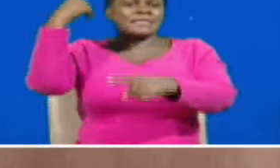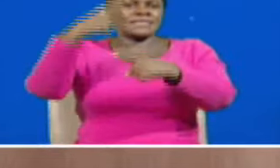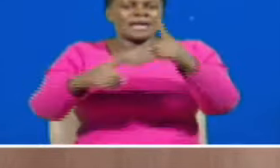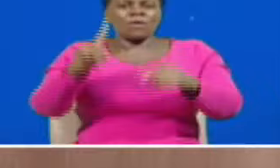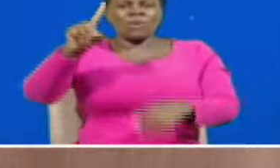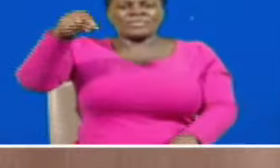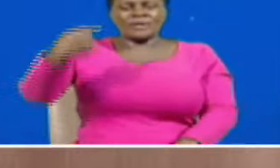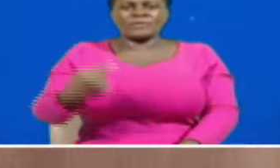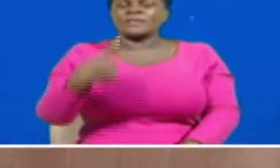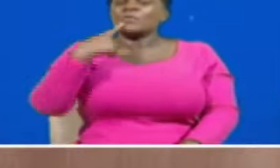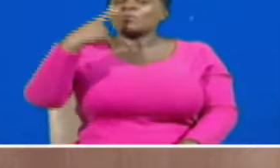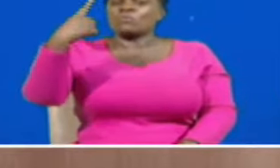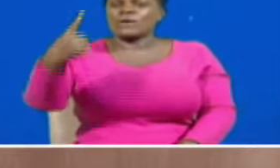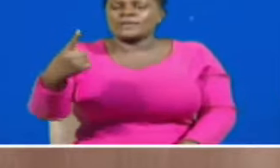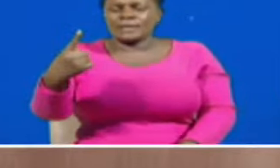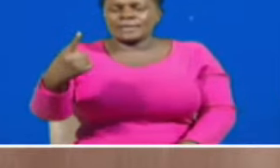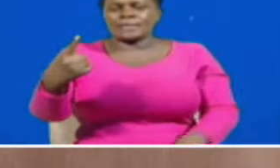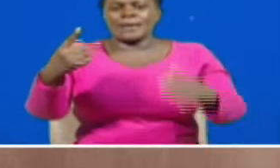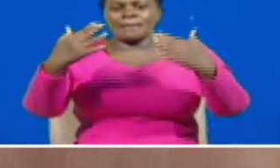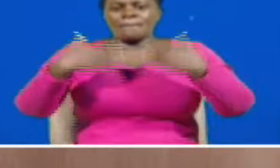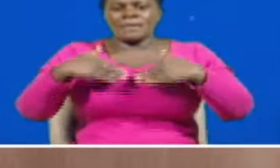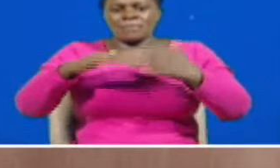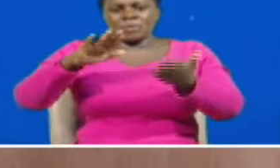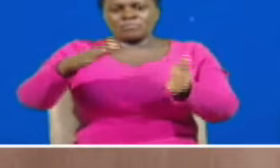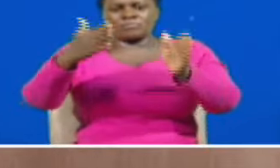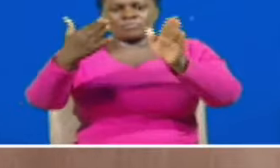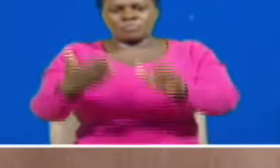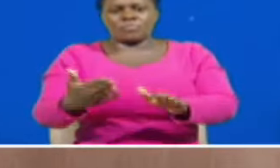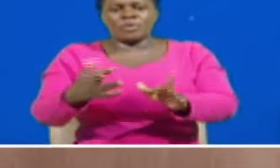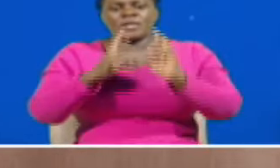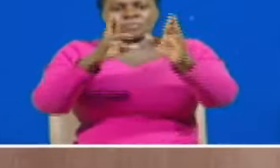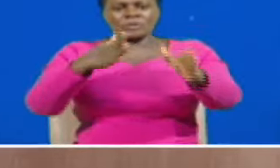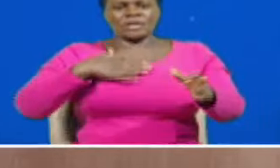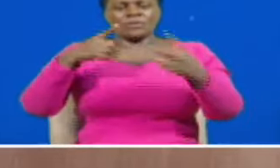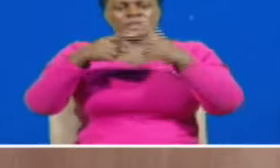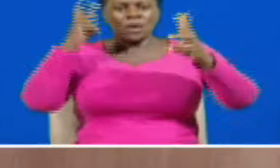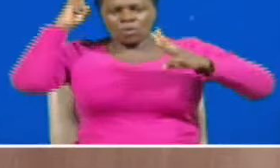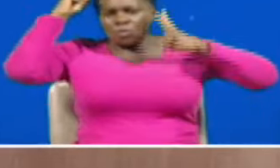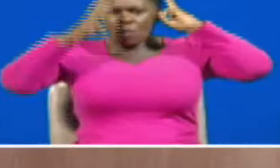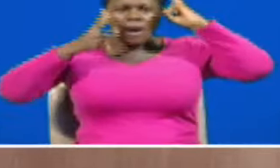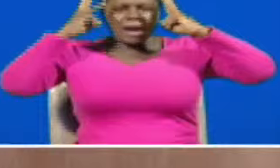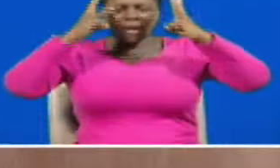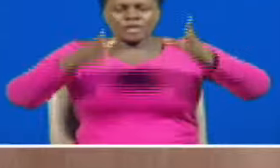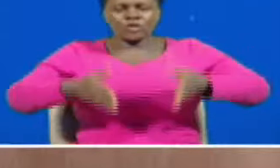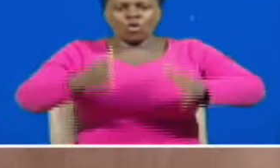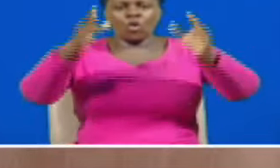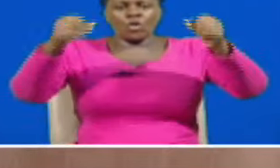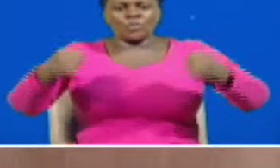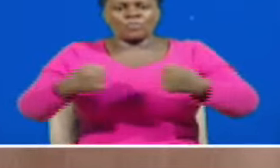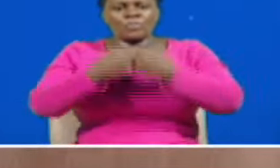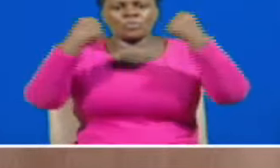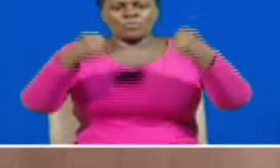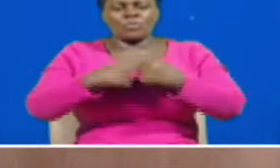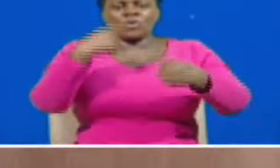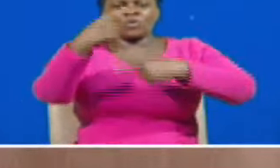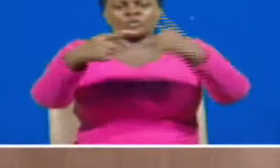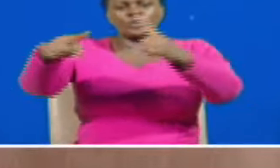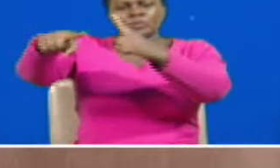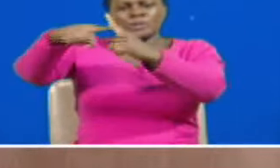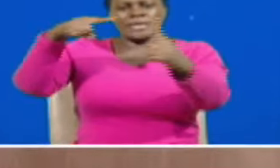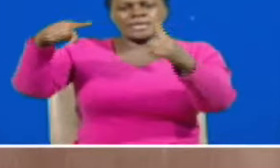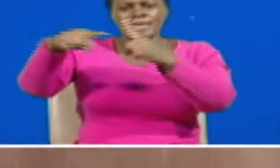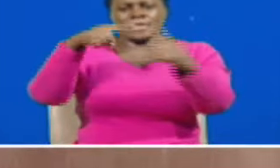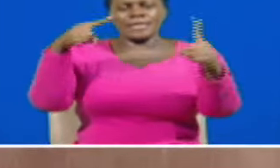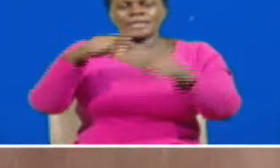where 1,100 lives were lost. Ken Gachohi starts our bulletin with a worrying trend of road accidents that continue to kill and